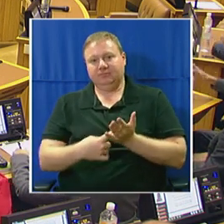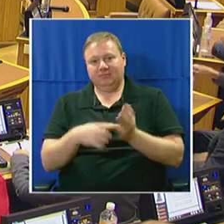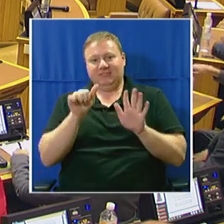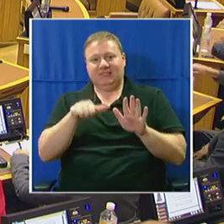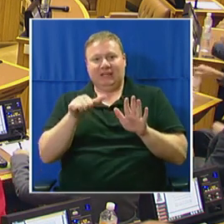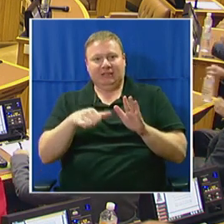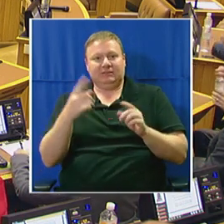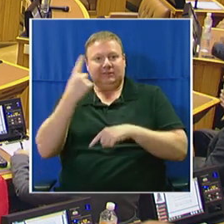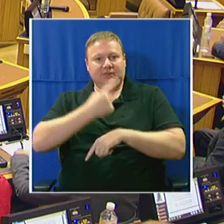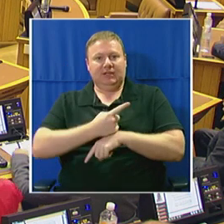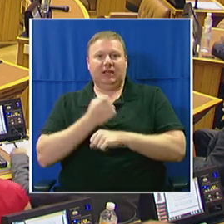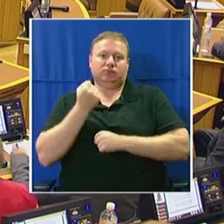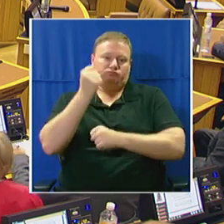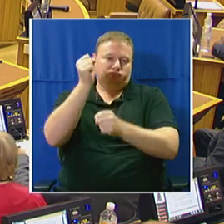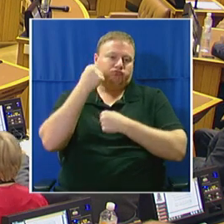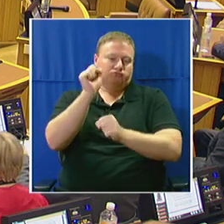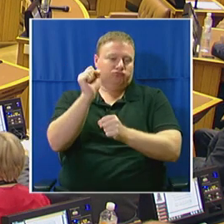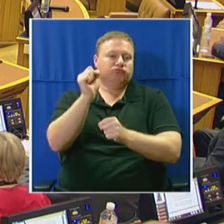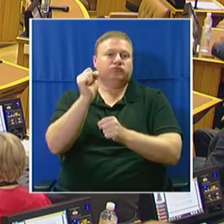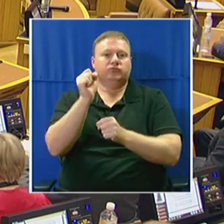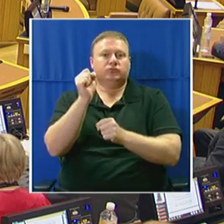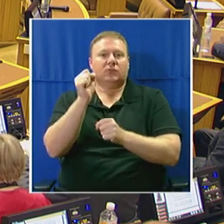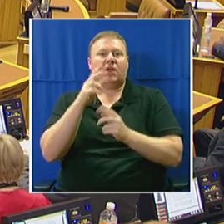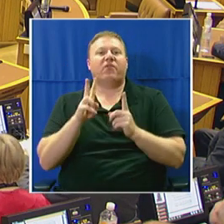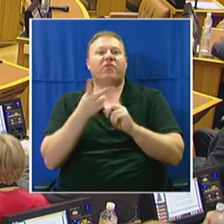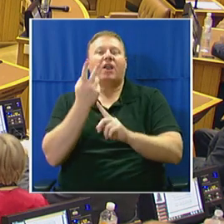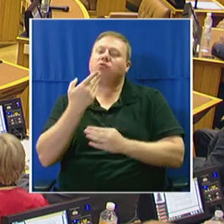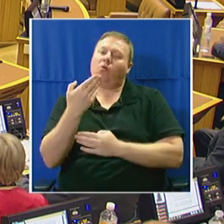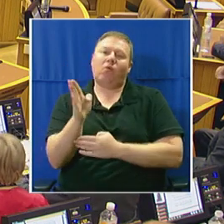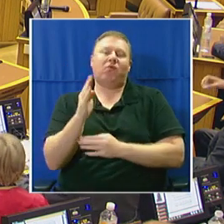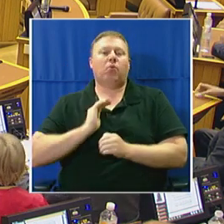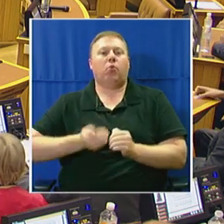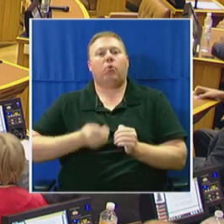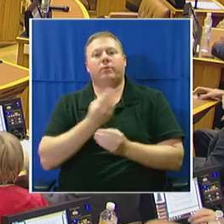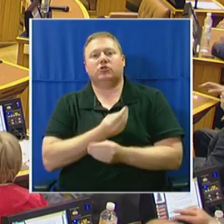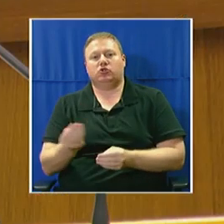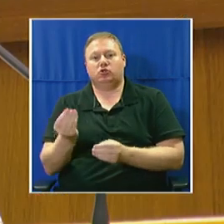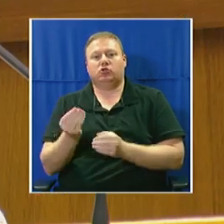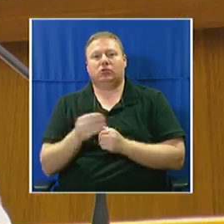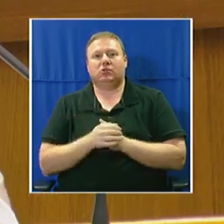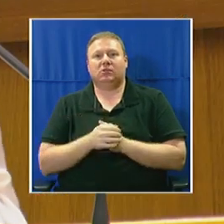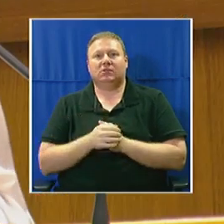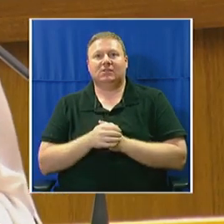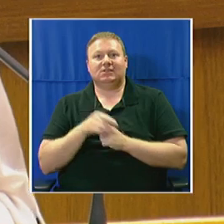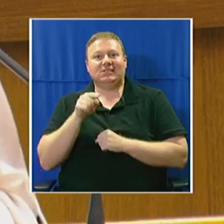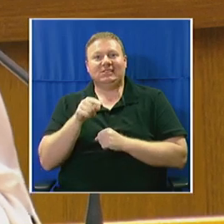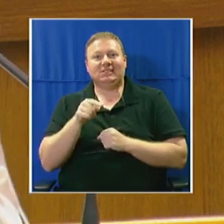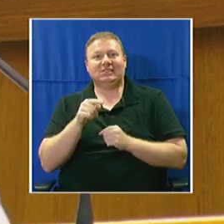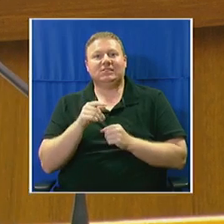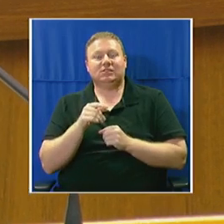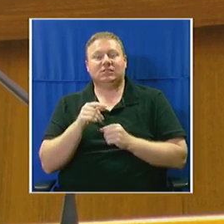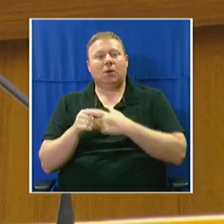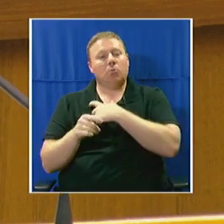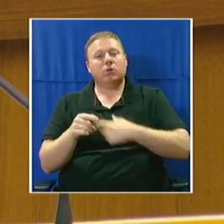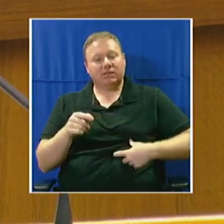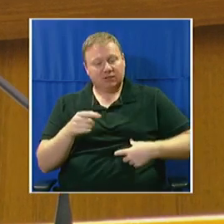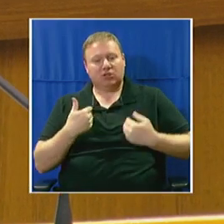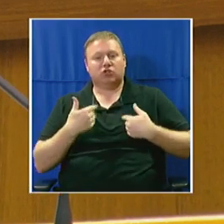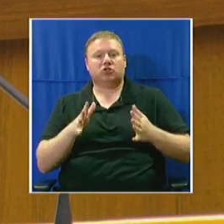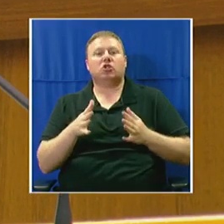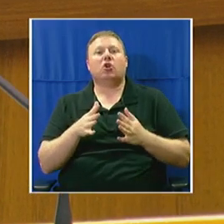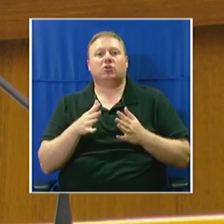activism against violence on women and children follows the official launch of this campaign by the president